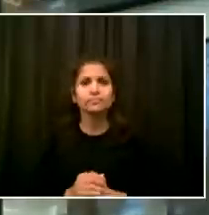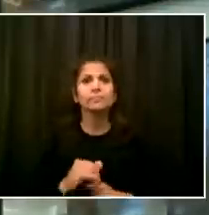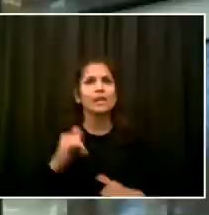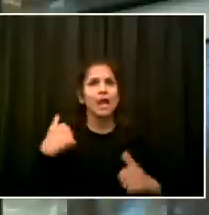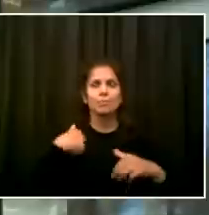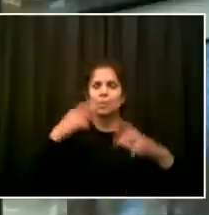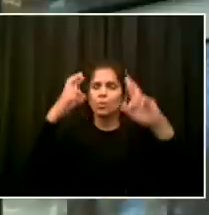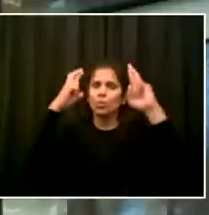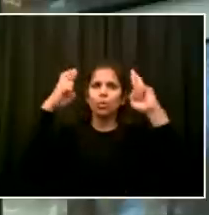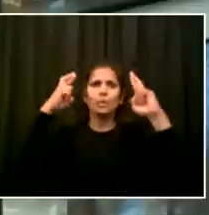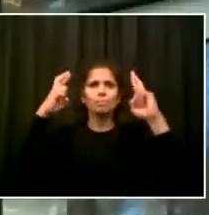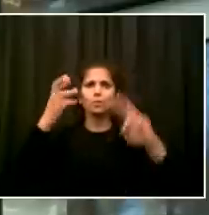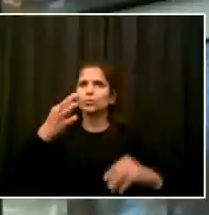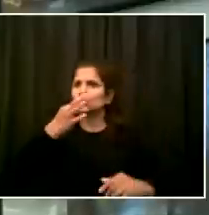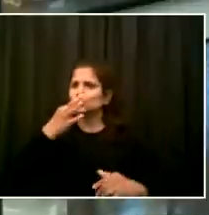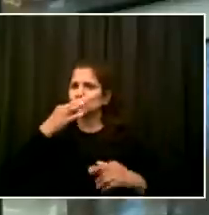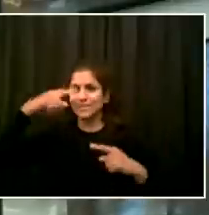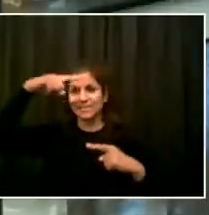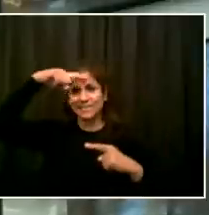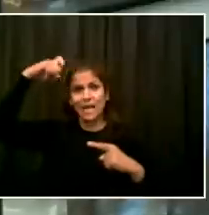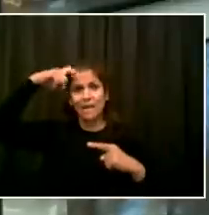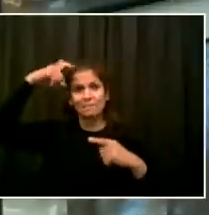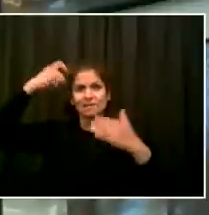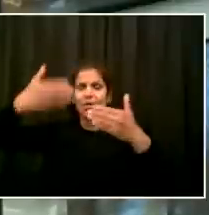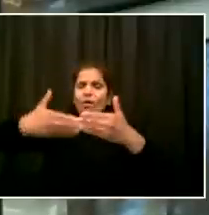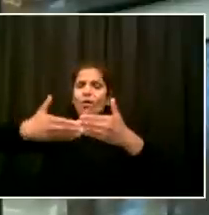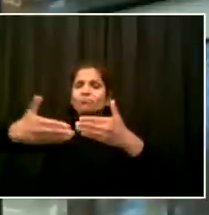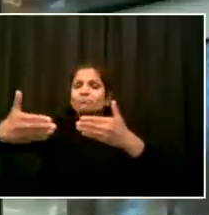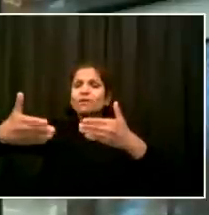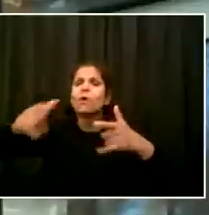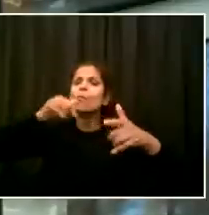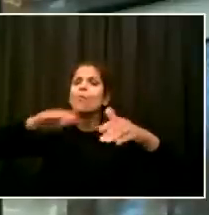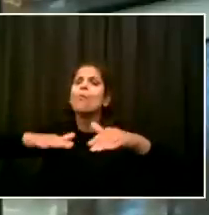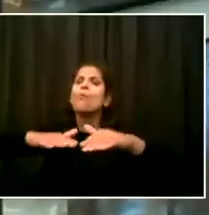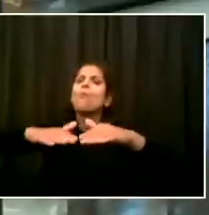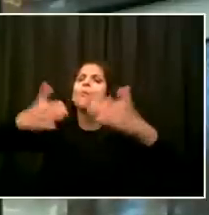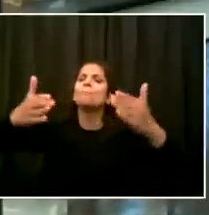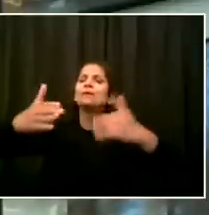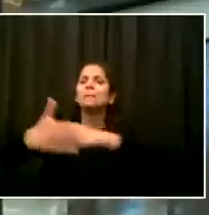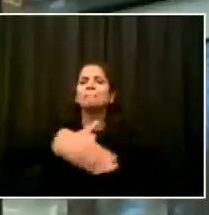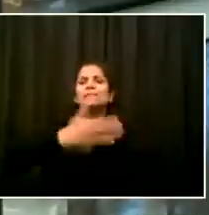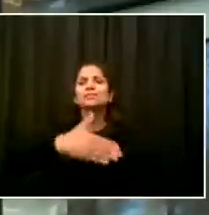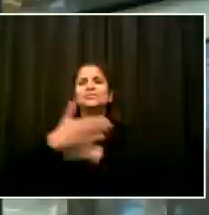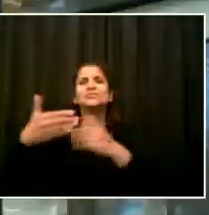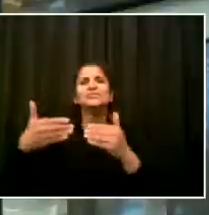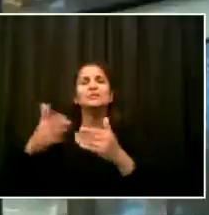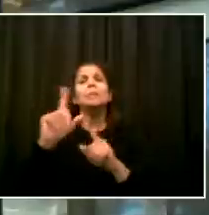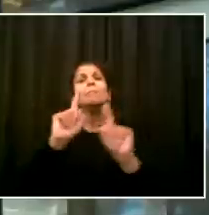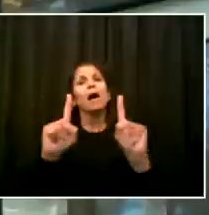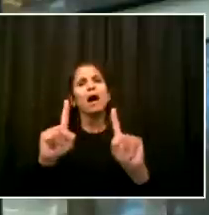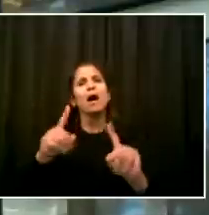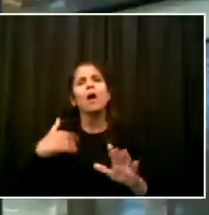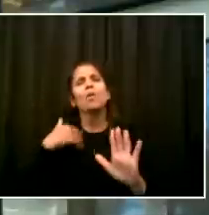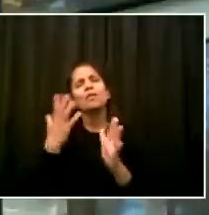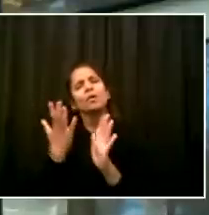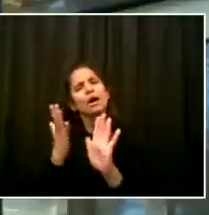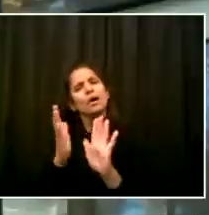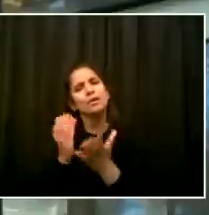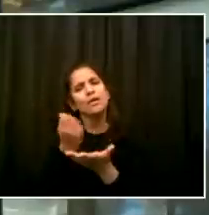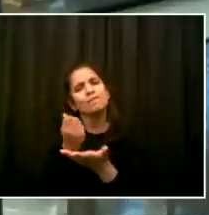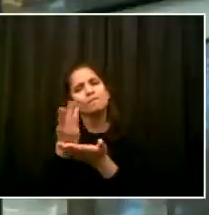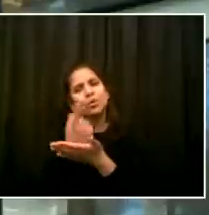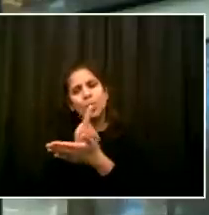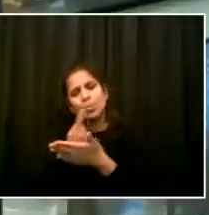manner. So that already is underway, and it should take a few weeks. Okay, thanks so much, Mitch. And the bottom line to